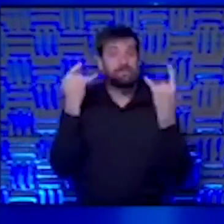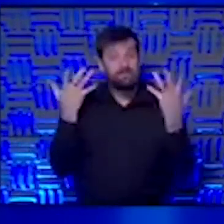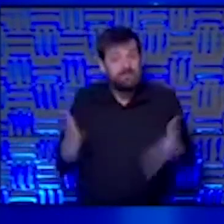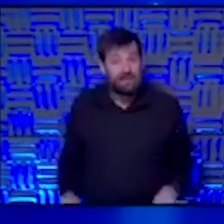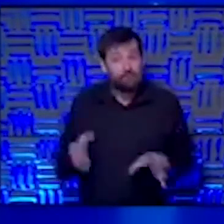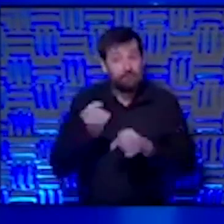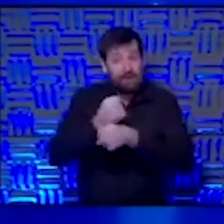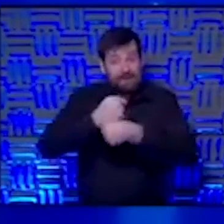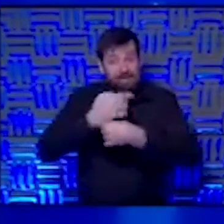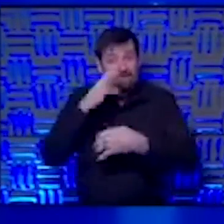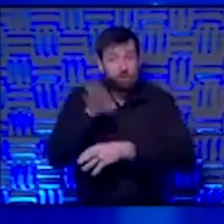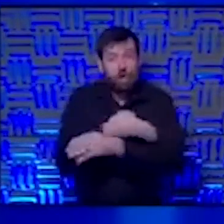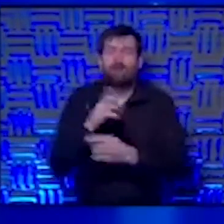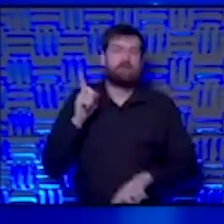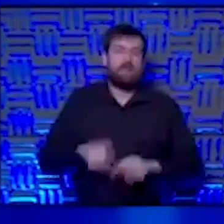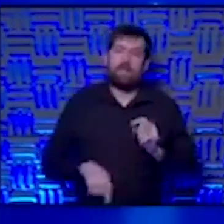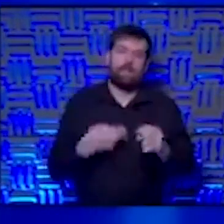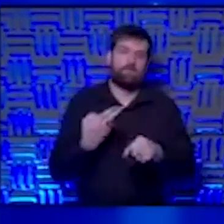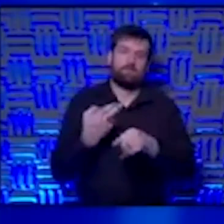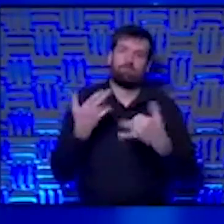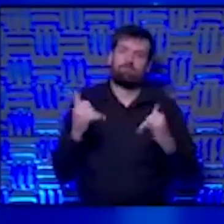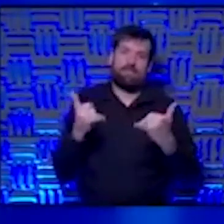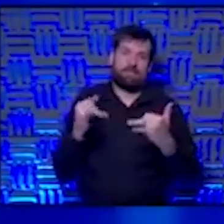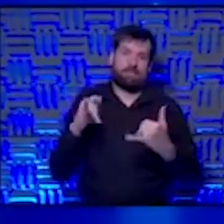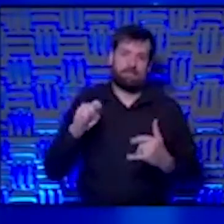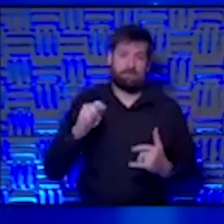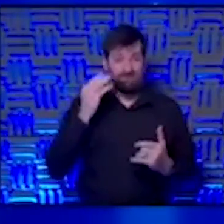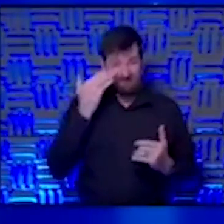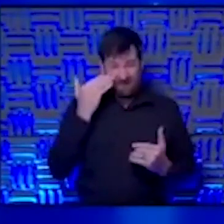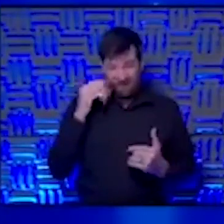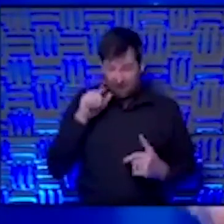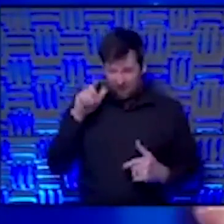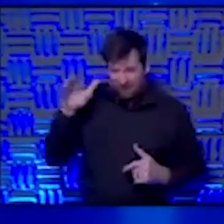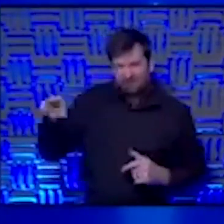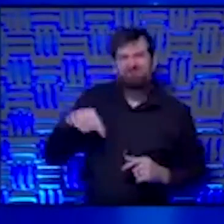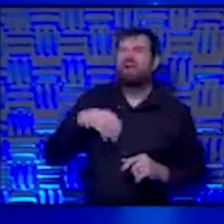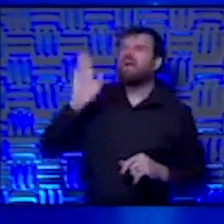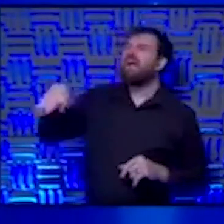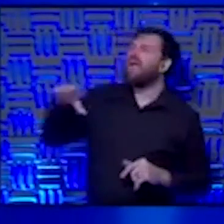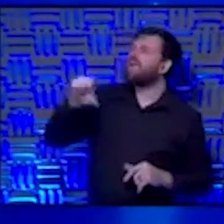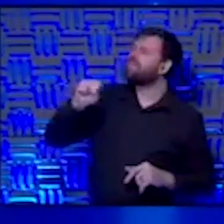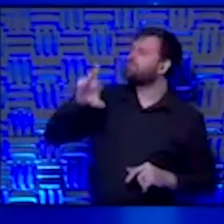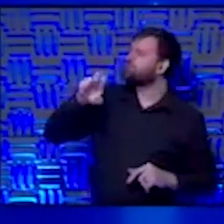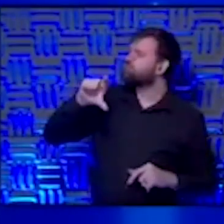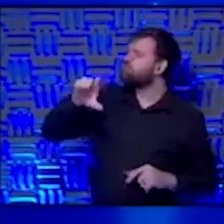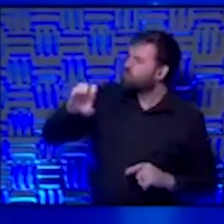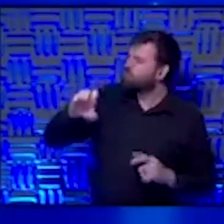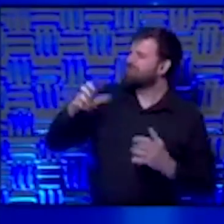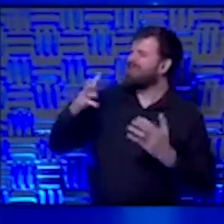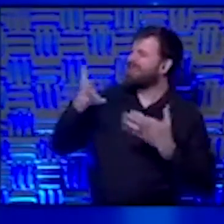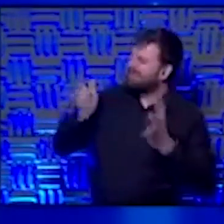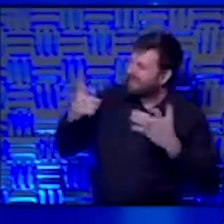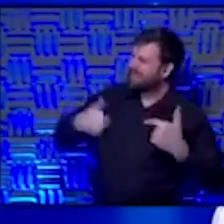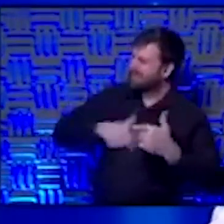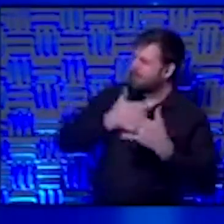was cool. We can't play it. So if you know the songwriter, just send him a note and say, hey, Scrooge, let us play the song because it's really